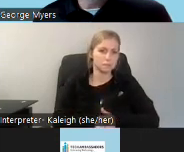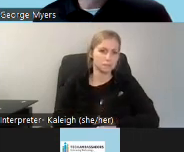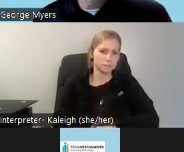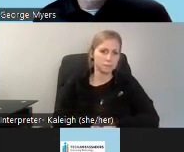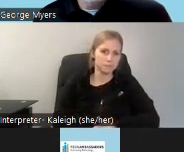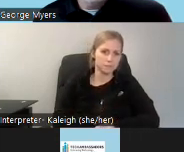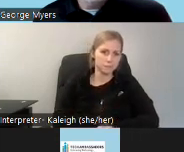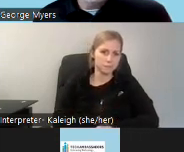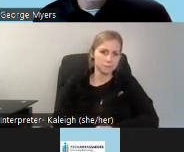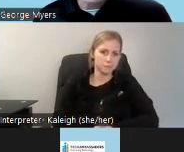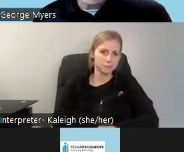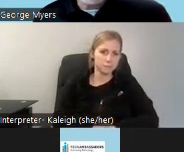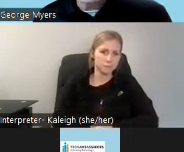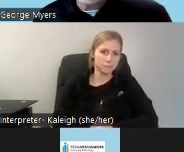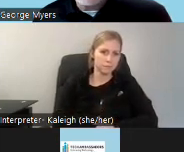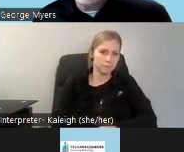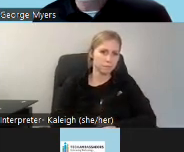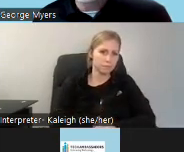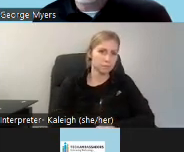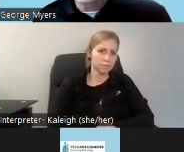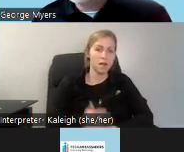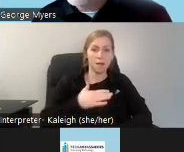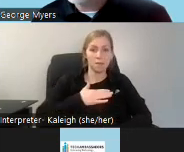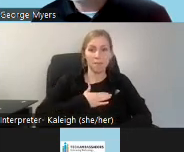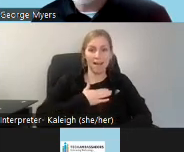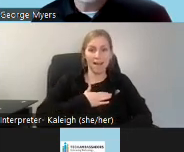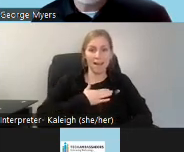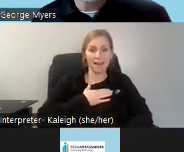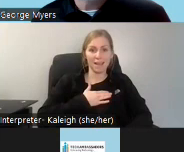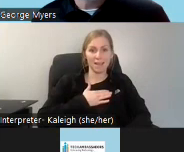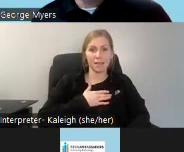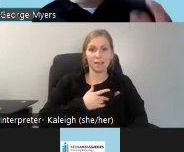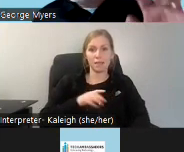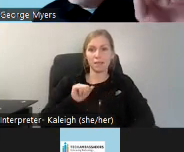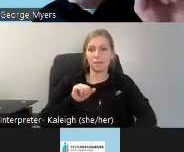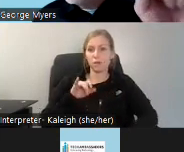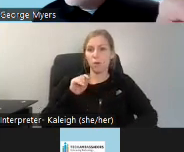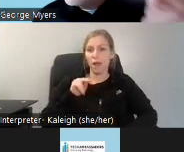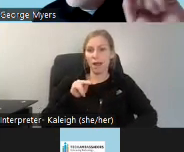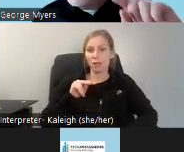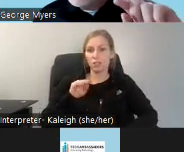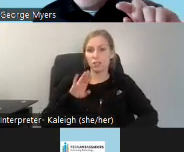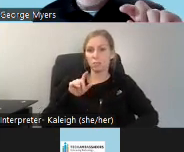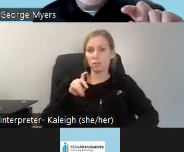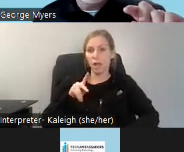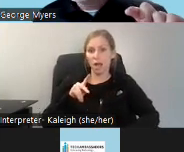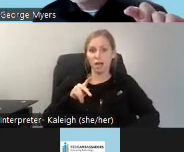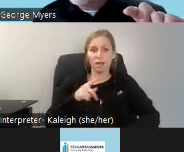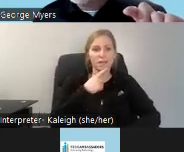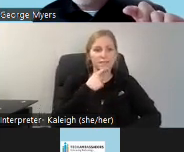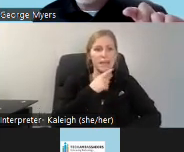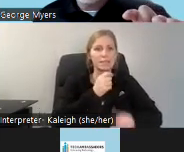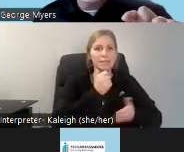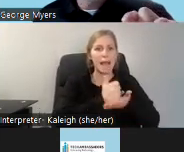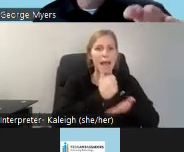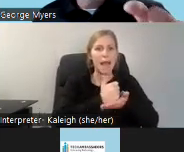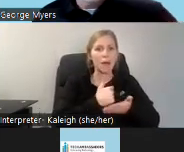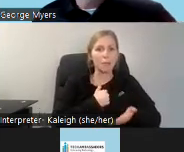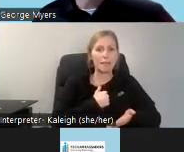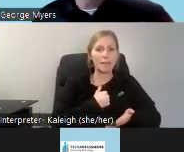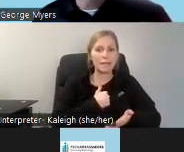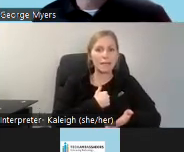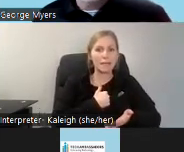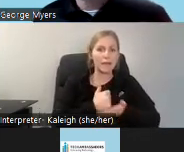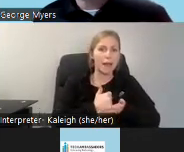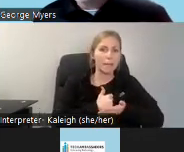There you go. So on mine, I had an action block set up, just says help me. Just touch the button and it just says the word help me.